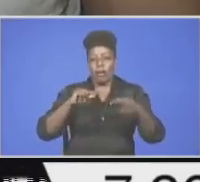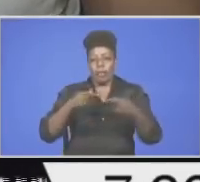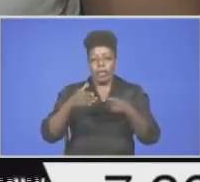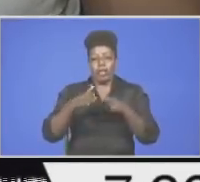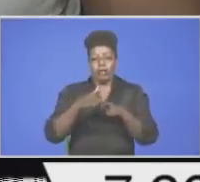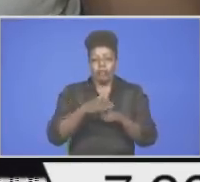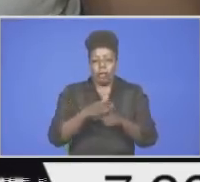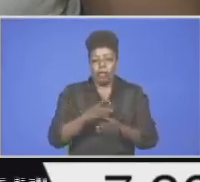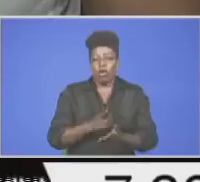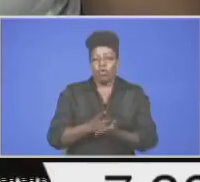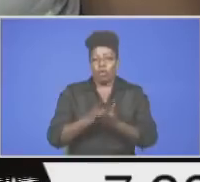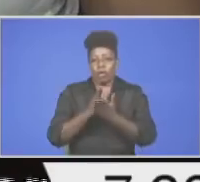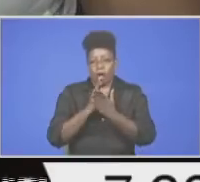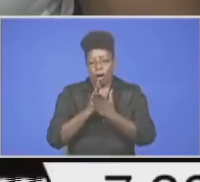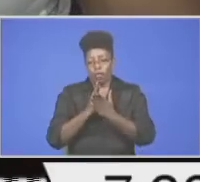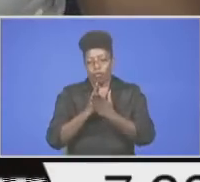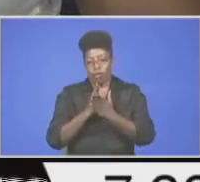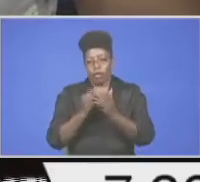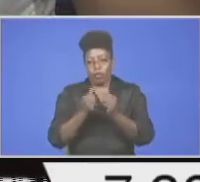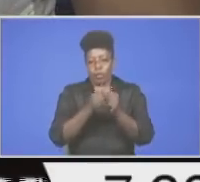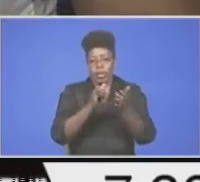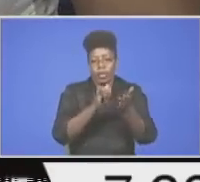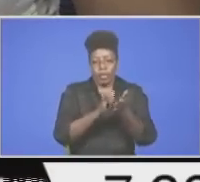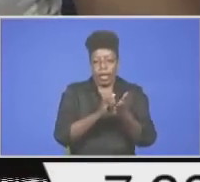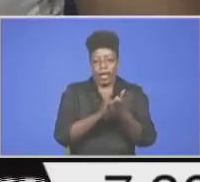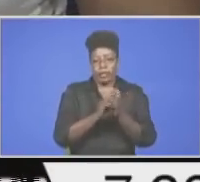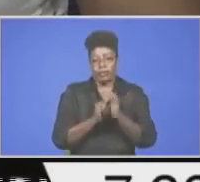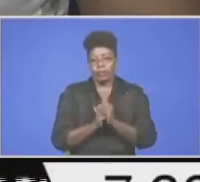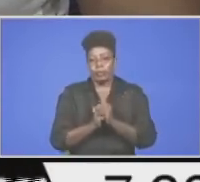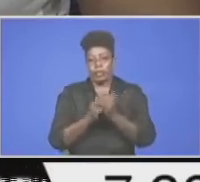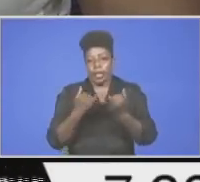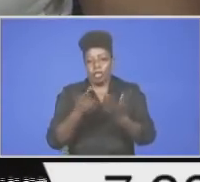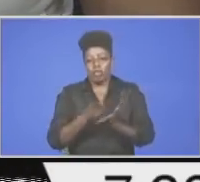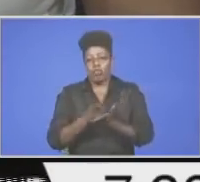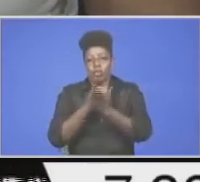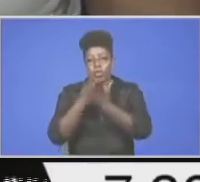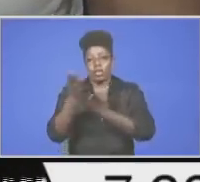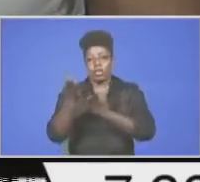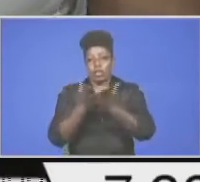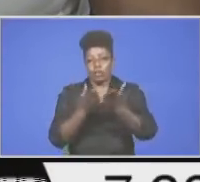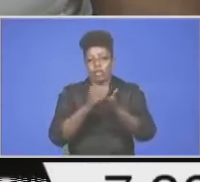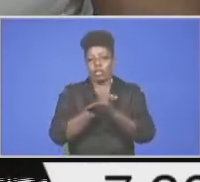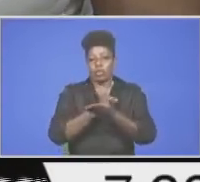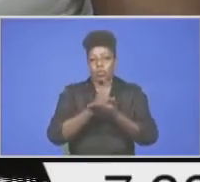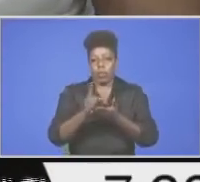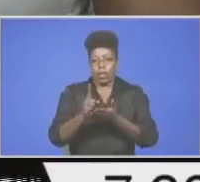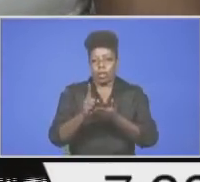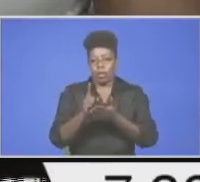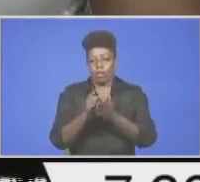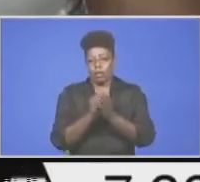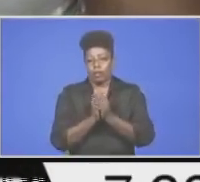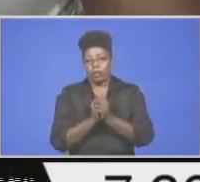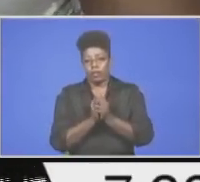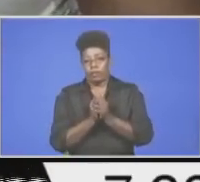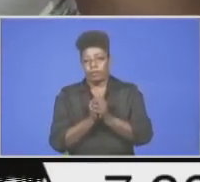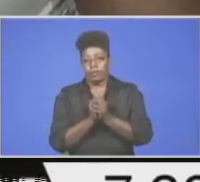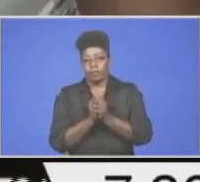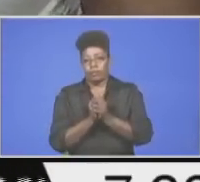process which came along with it. She was speaking during the launch of the Rehabilitative Services Week. Our Jiminita Swain has the